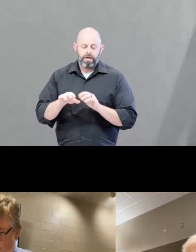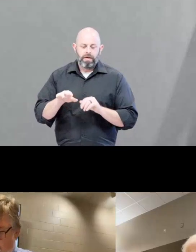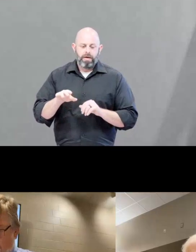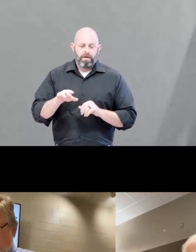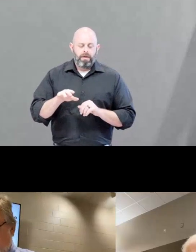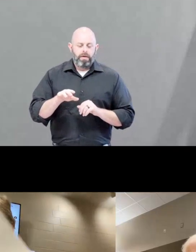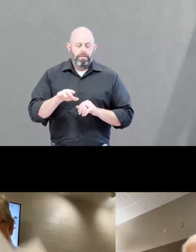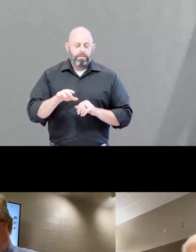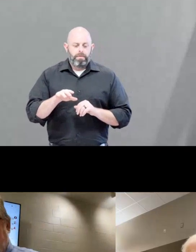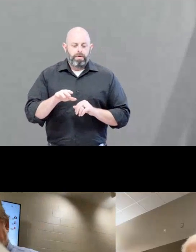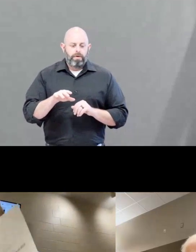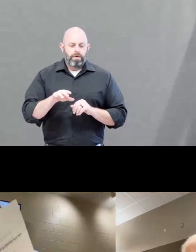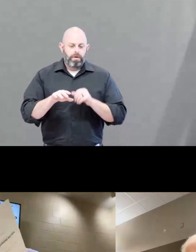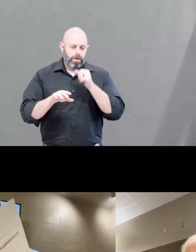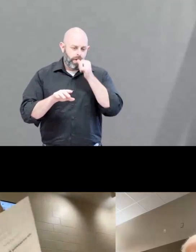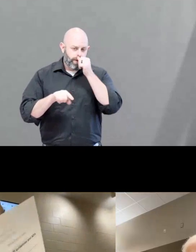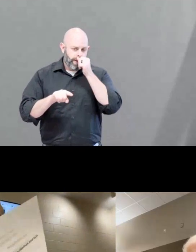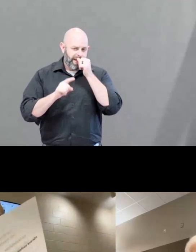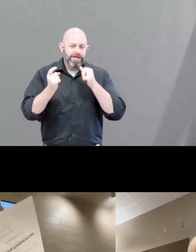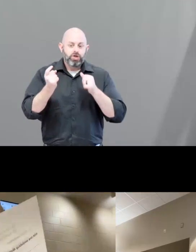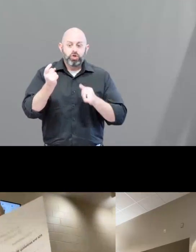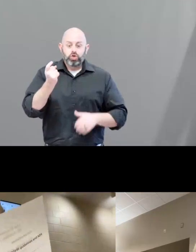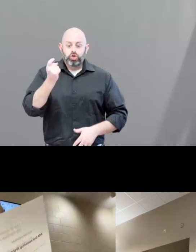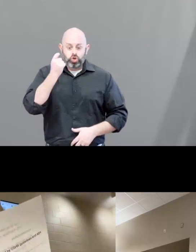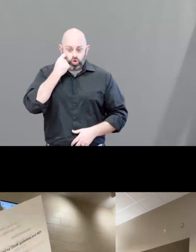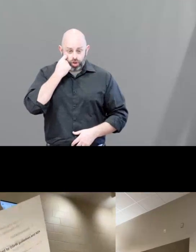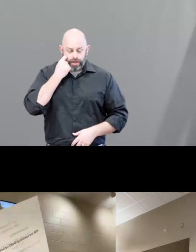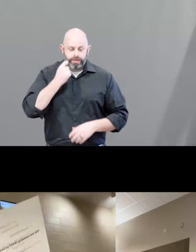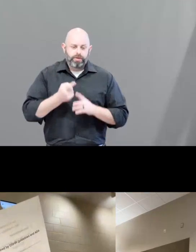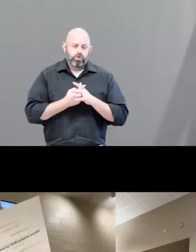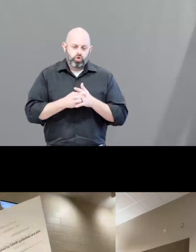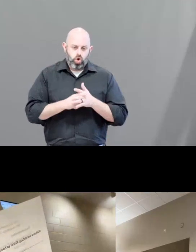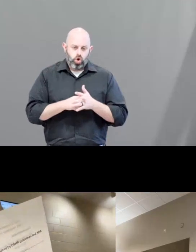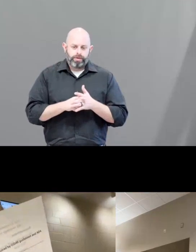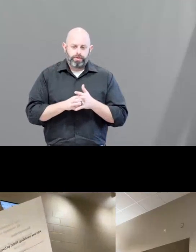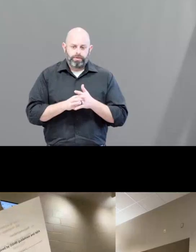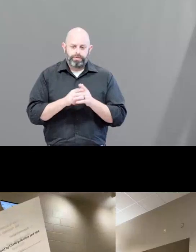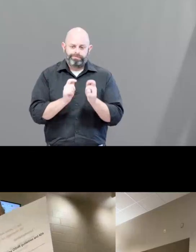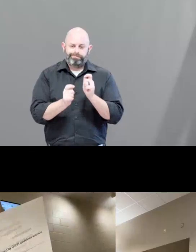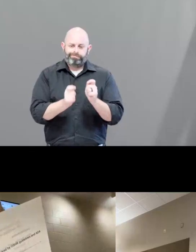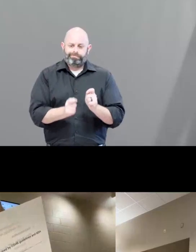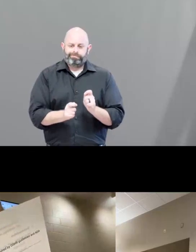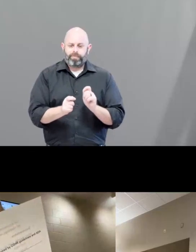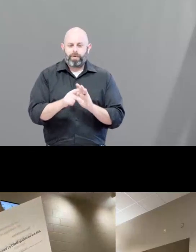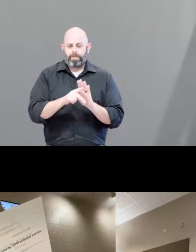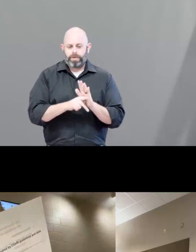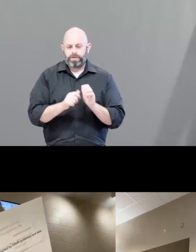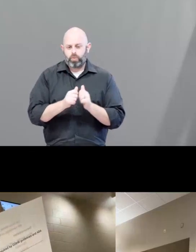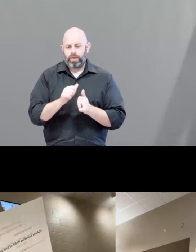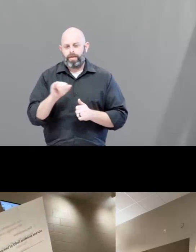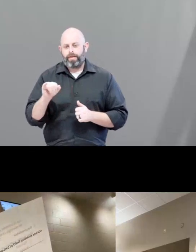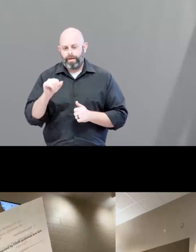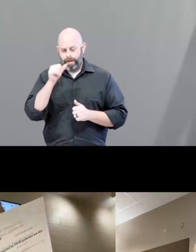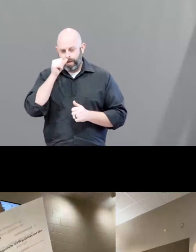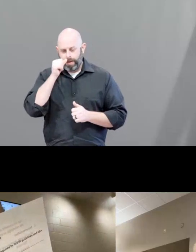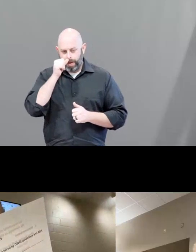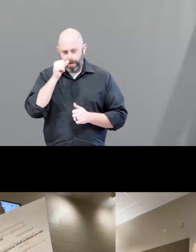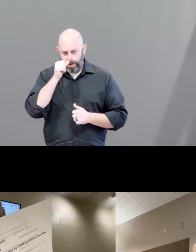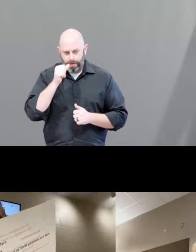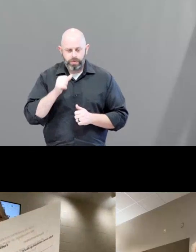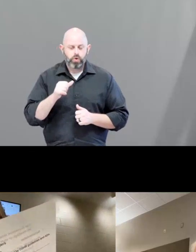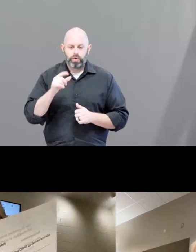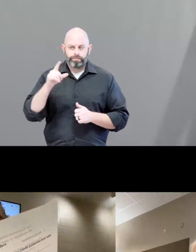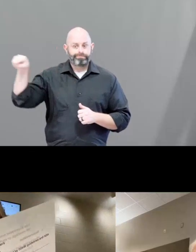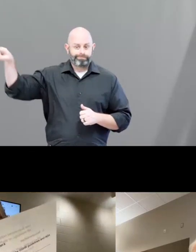They are actually just starting to really work on a lot of policies around AI. So not a lot